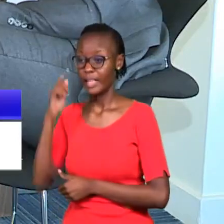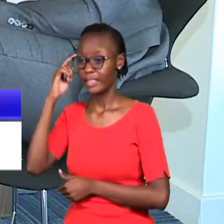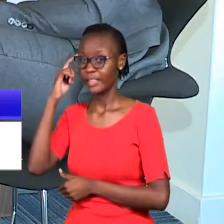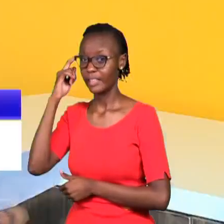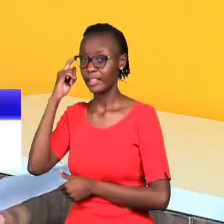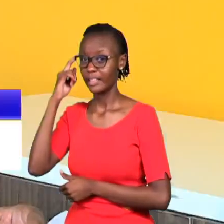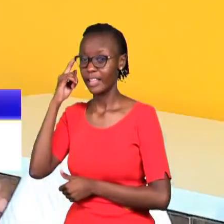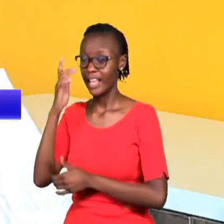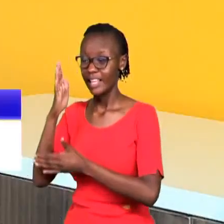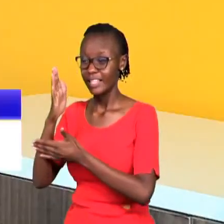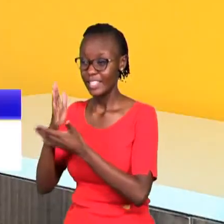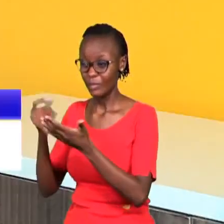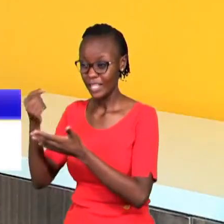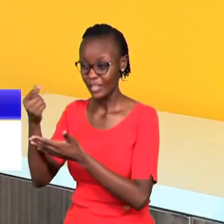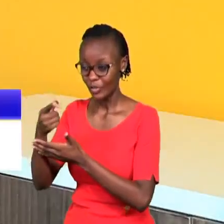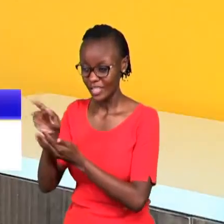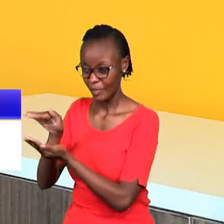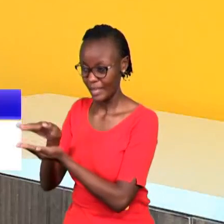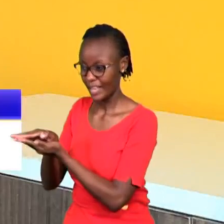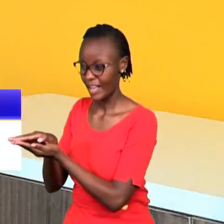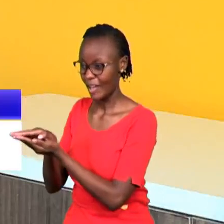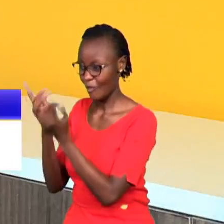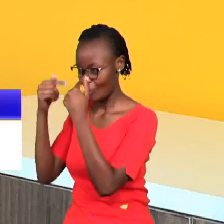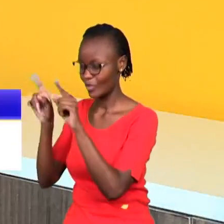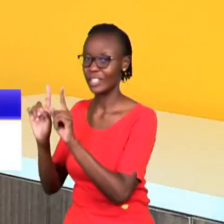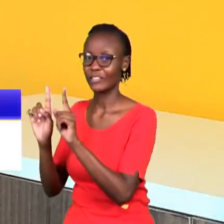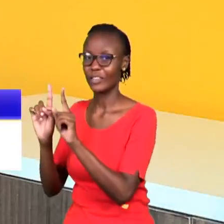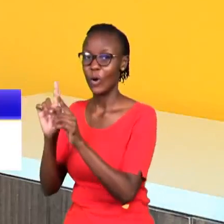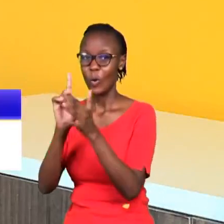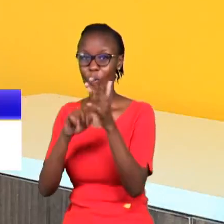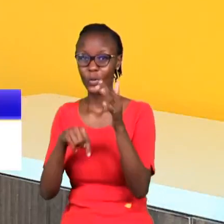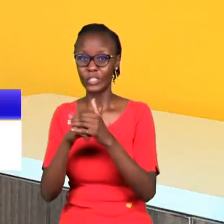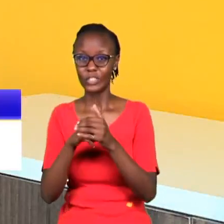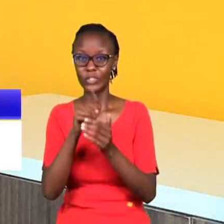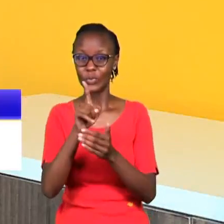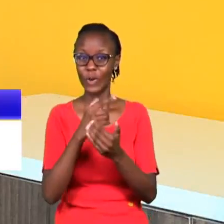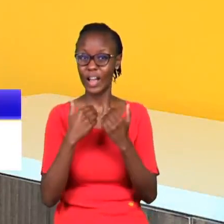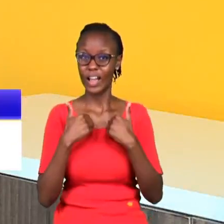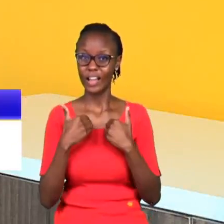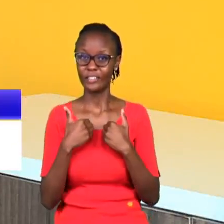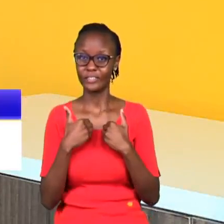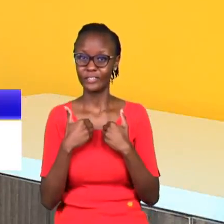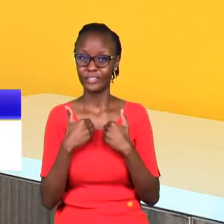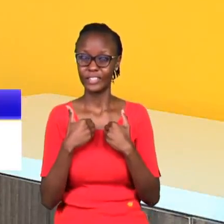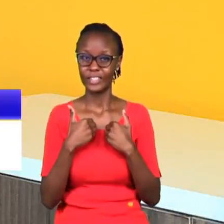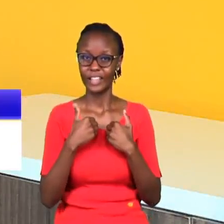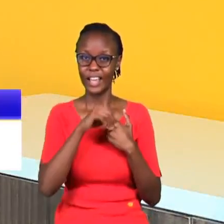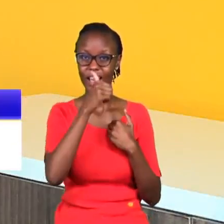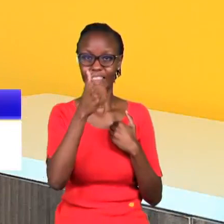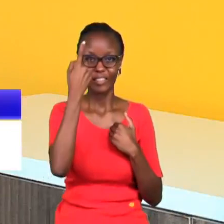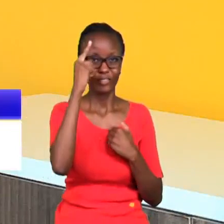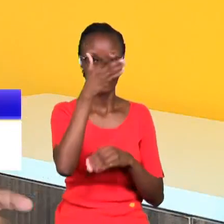yours to keep. Indeed, according to Micah, part of what you want belongs to God. The rest is yours. Keep